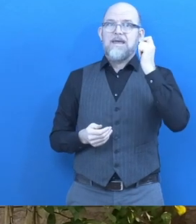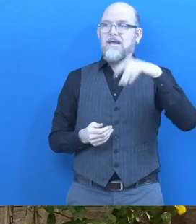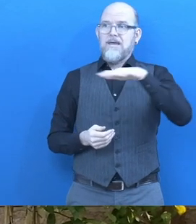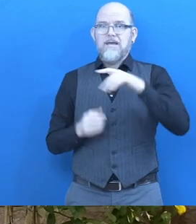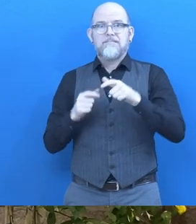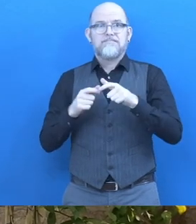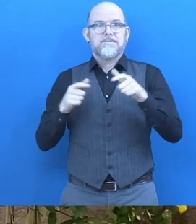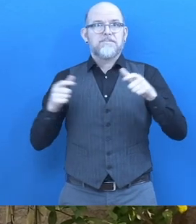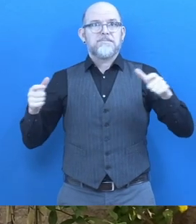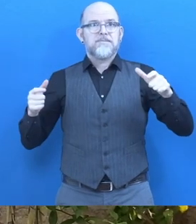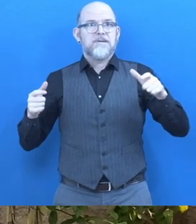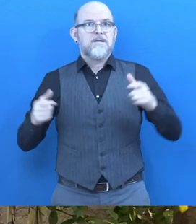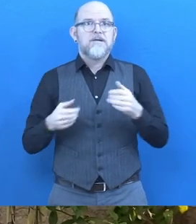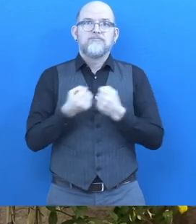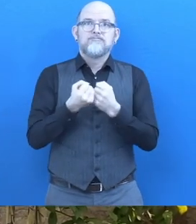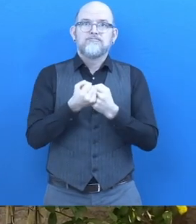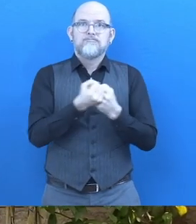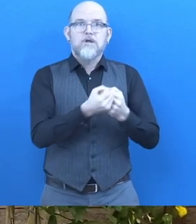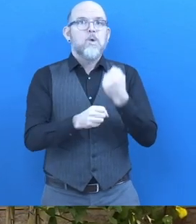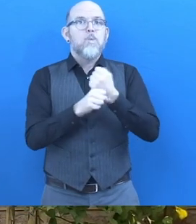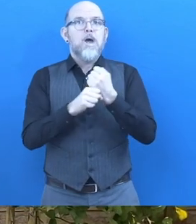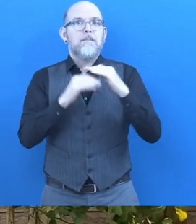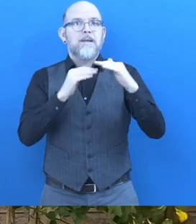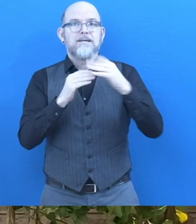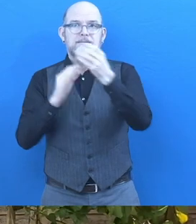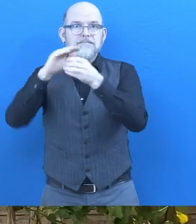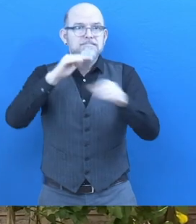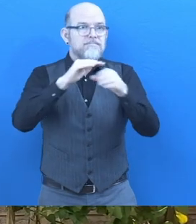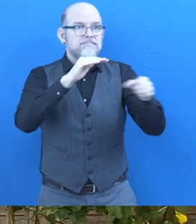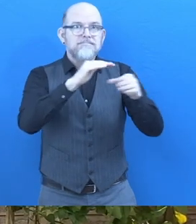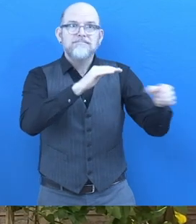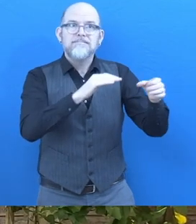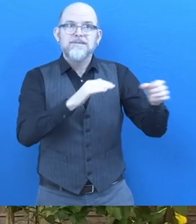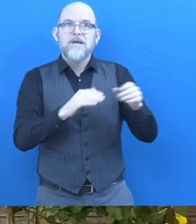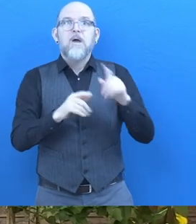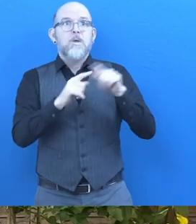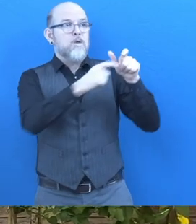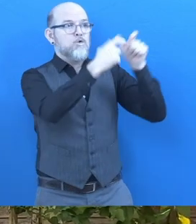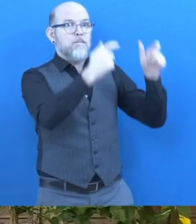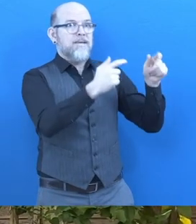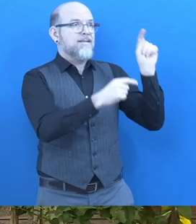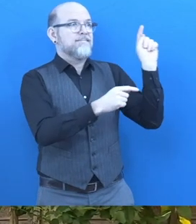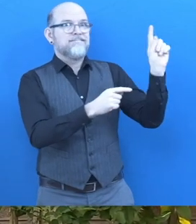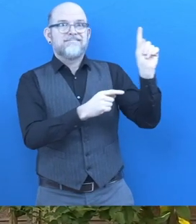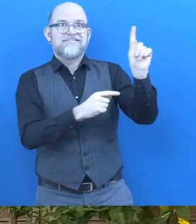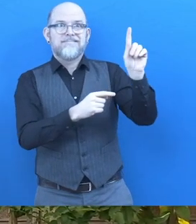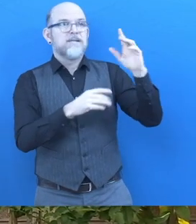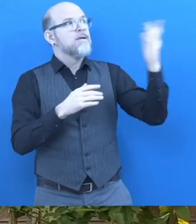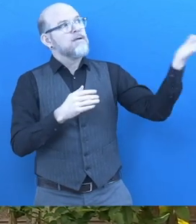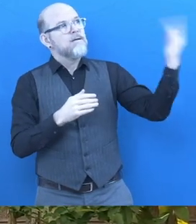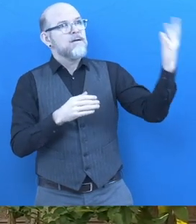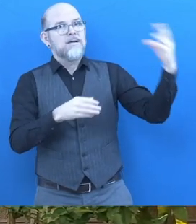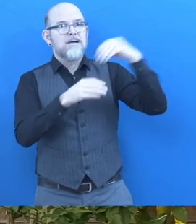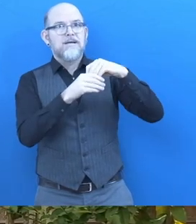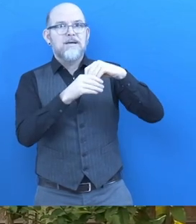as many job seekers as possible, and employers who are willing to recruit persons with disability using our platform, but